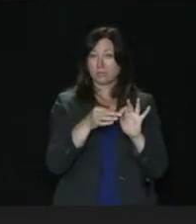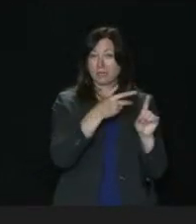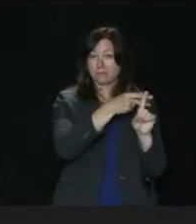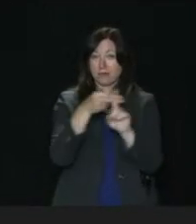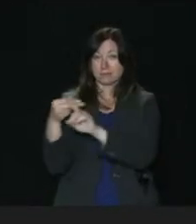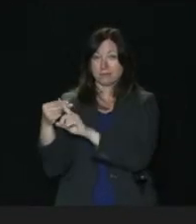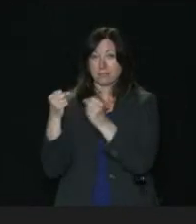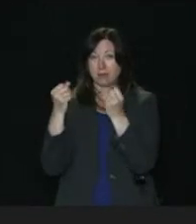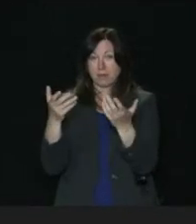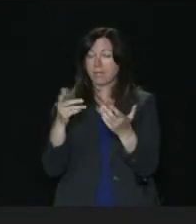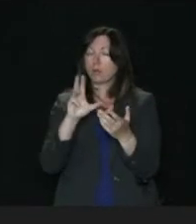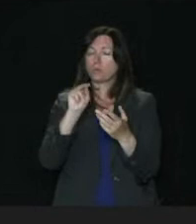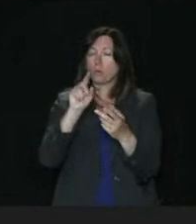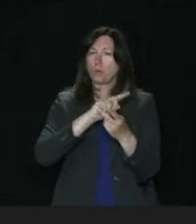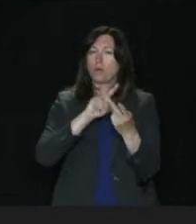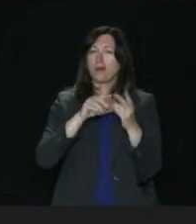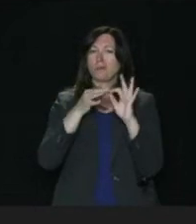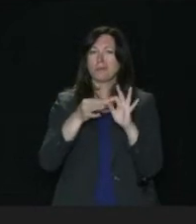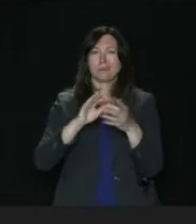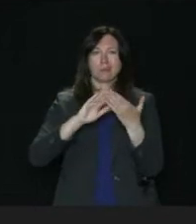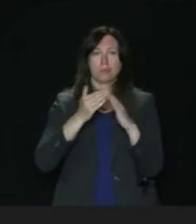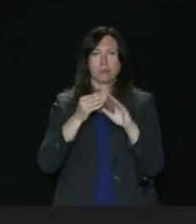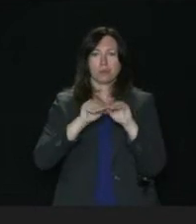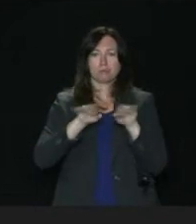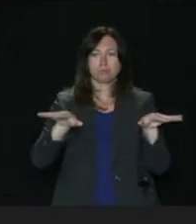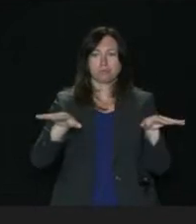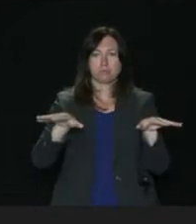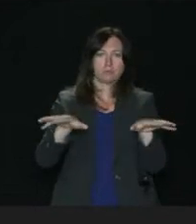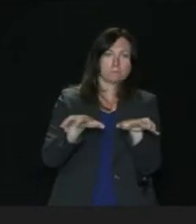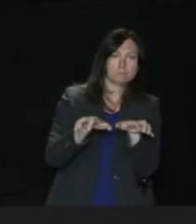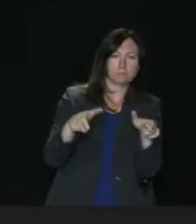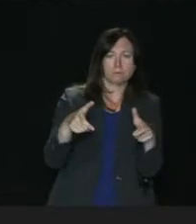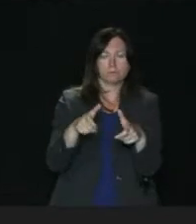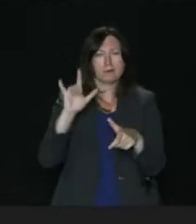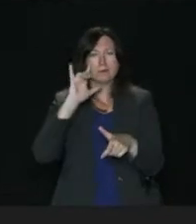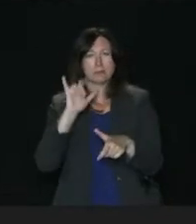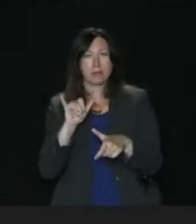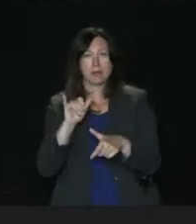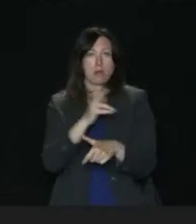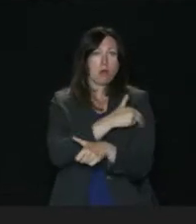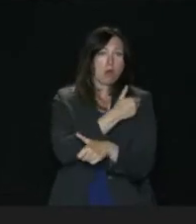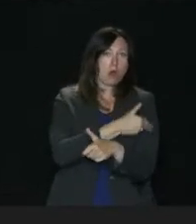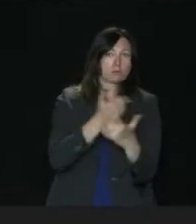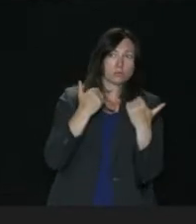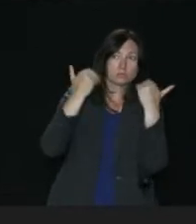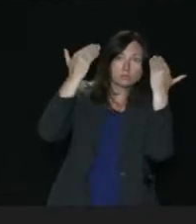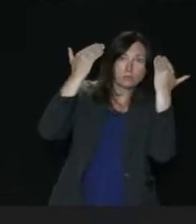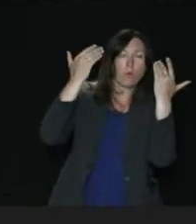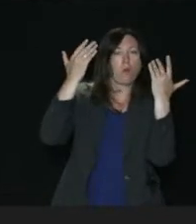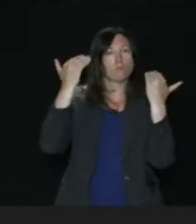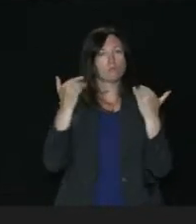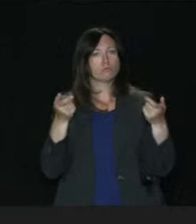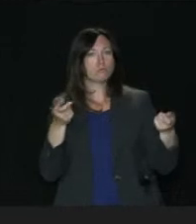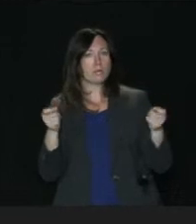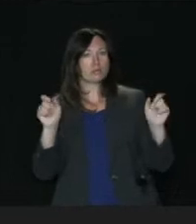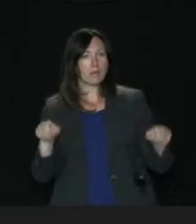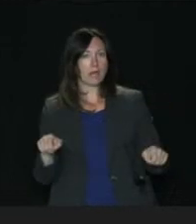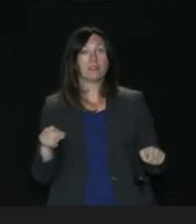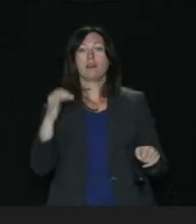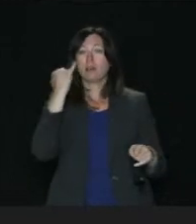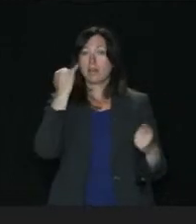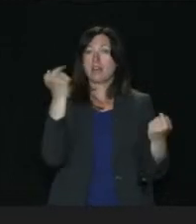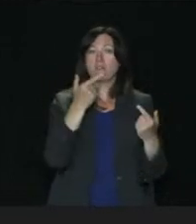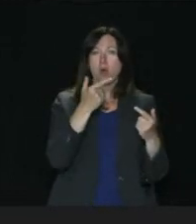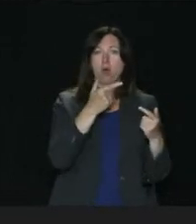it's also linked to obviously what's happening in the community and also what the impact is on the healthcare system. If all the indicators are trending in the right direction, then